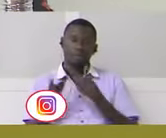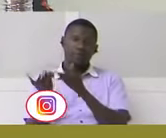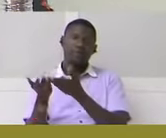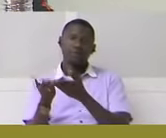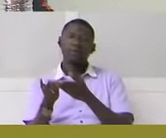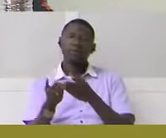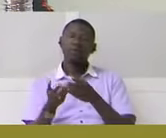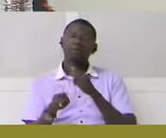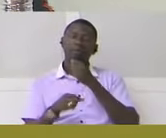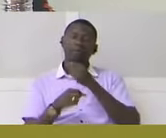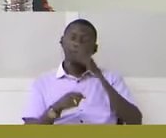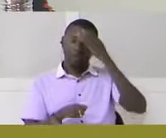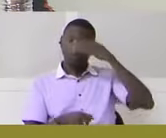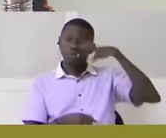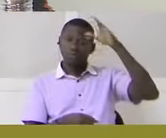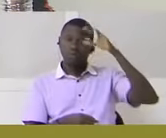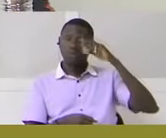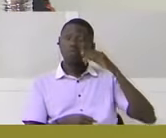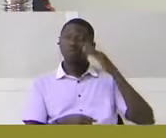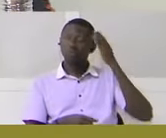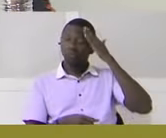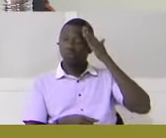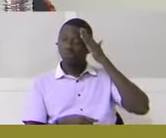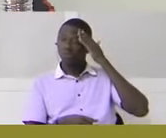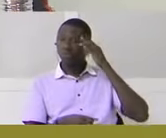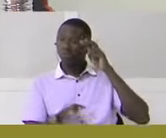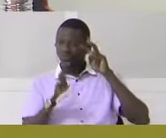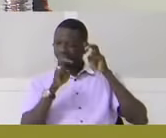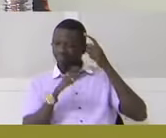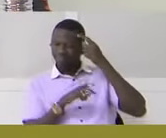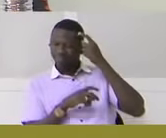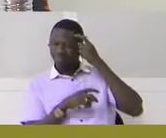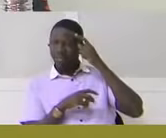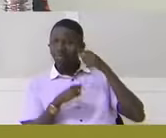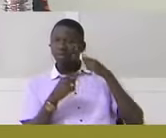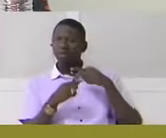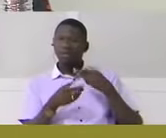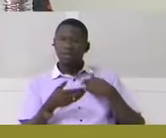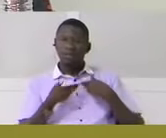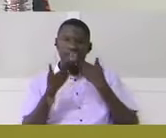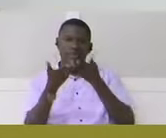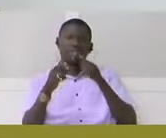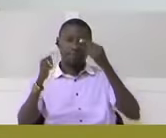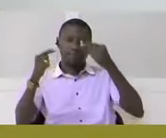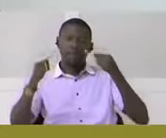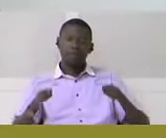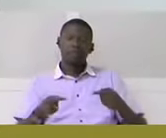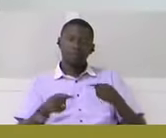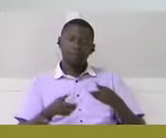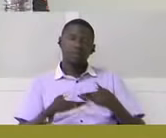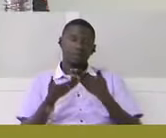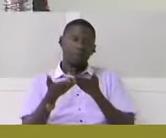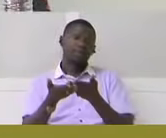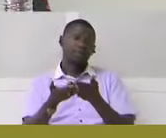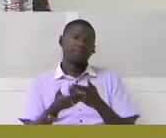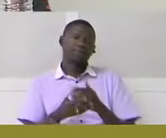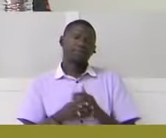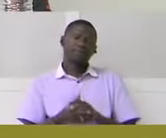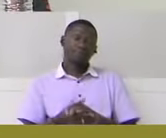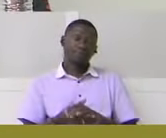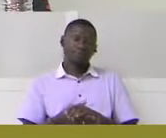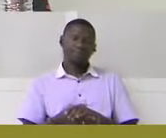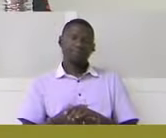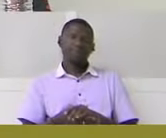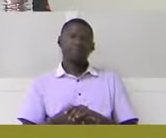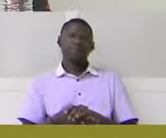their deductions concerning those statements you've made in light of the evidence that you've given before. Sai mbatu la commission fangu bulu ya